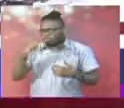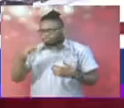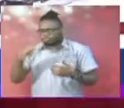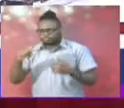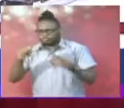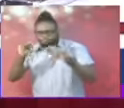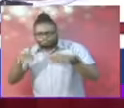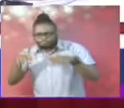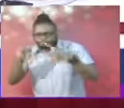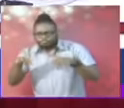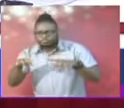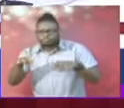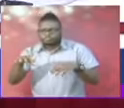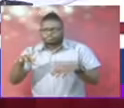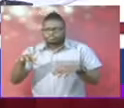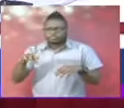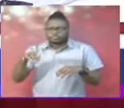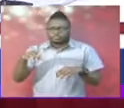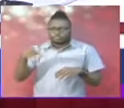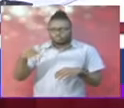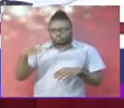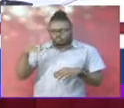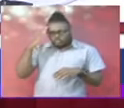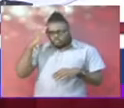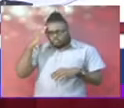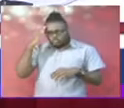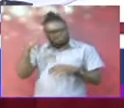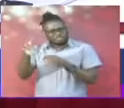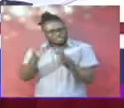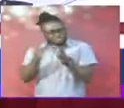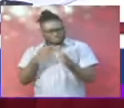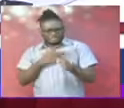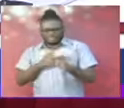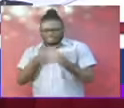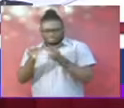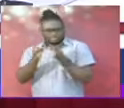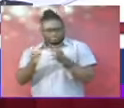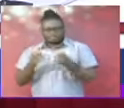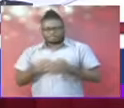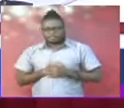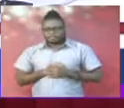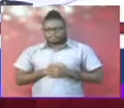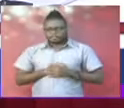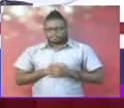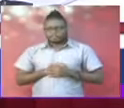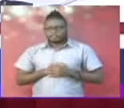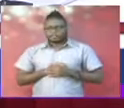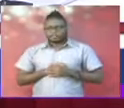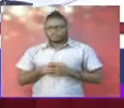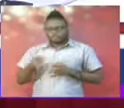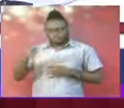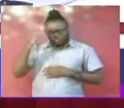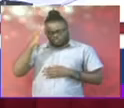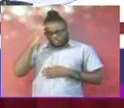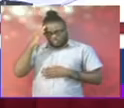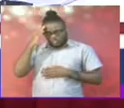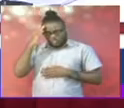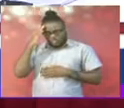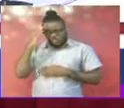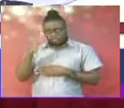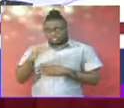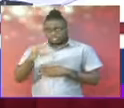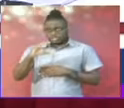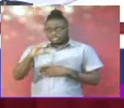Thank you. Okay. So yes, as you know, the Caribbean Public Health Agency continues to